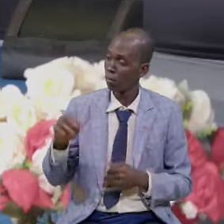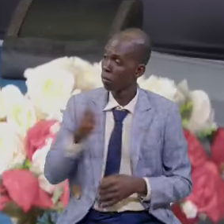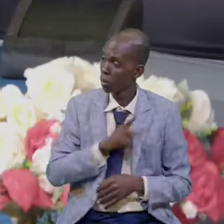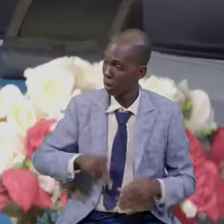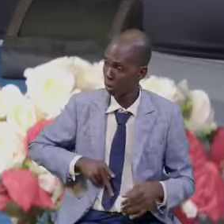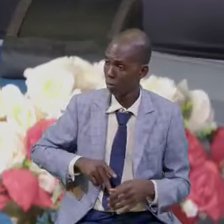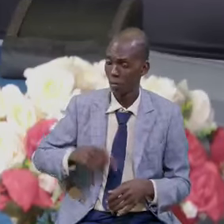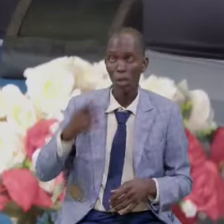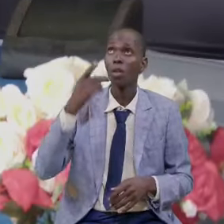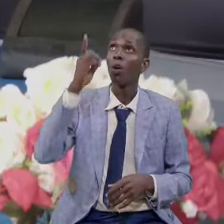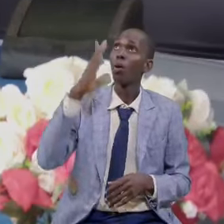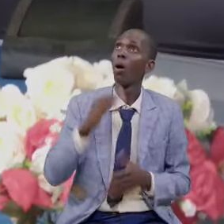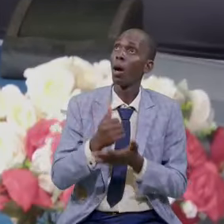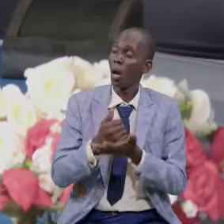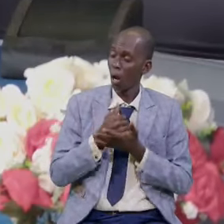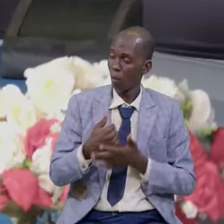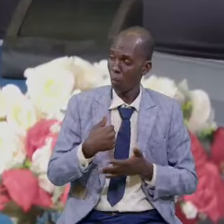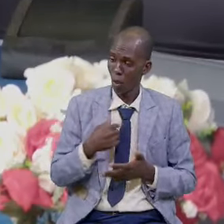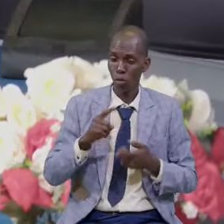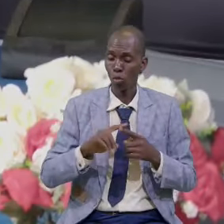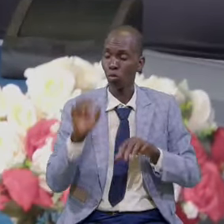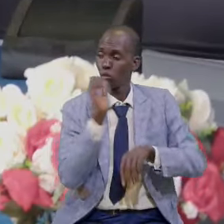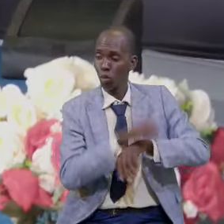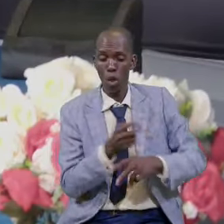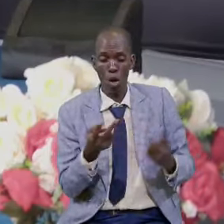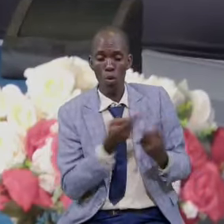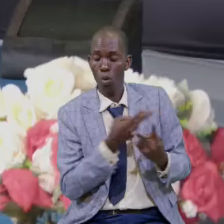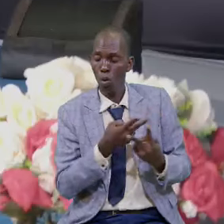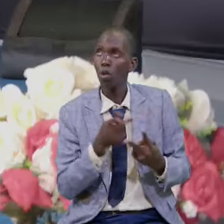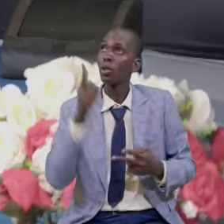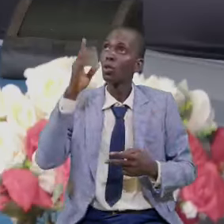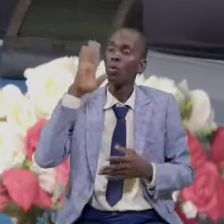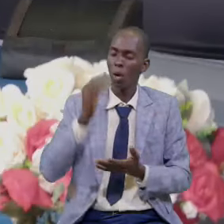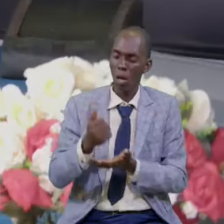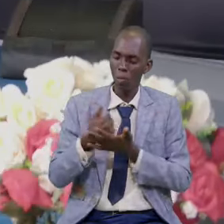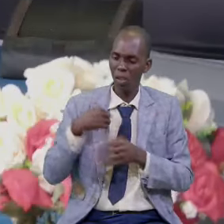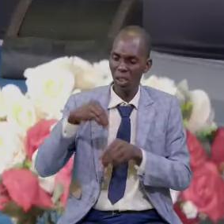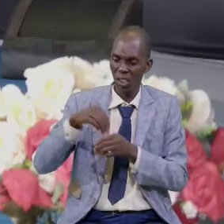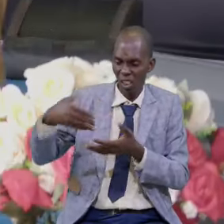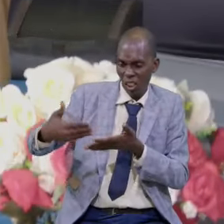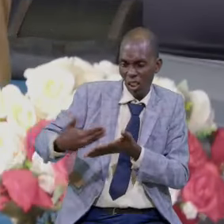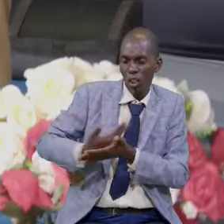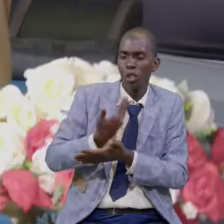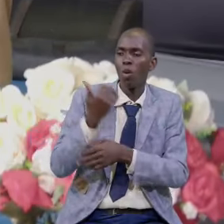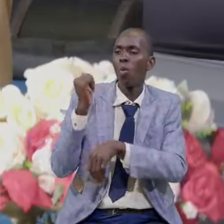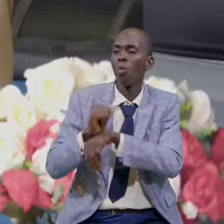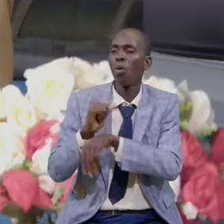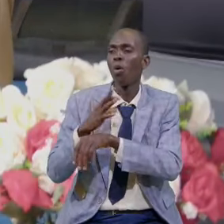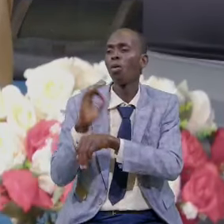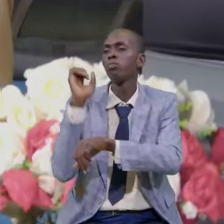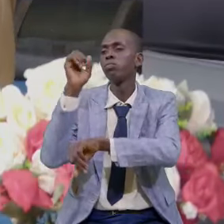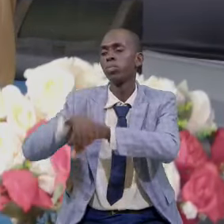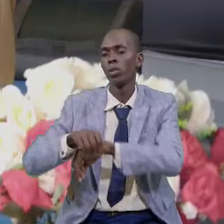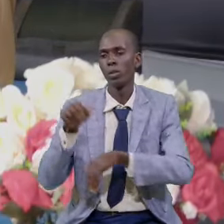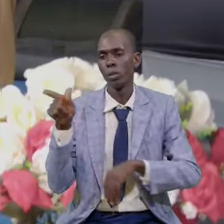that will help me in this new assignment. You have a new assignment. You're going to be a